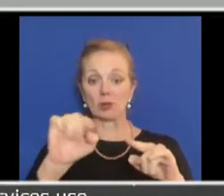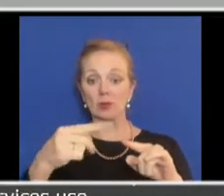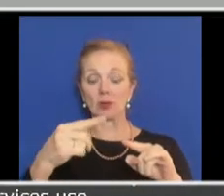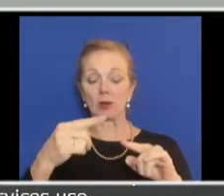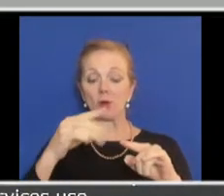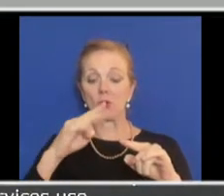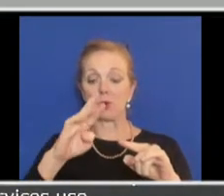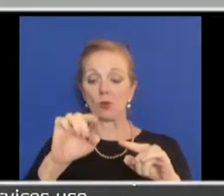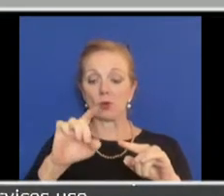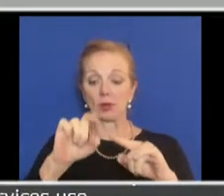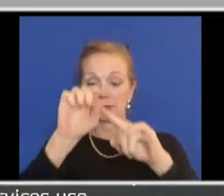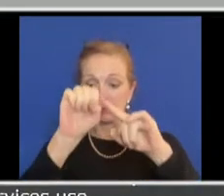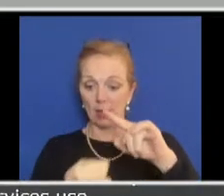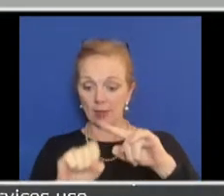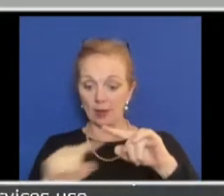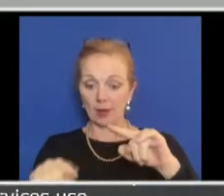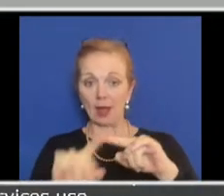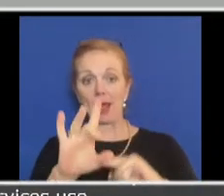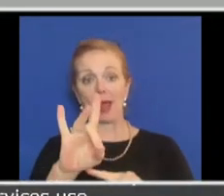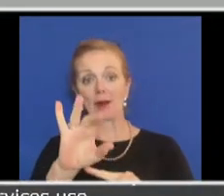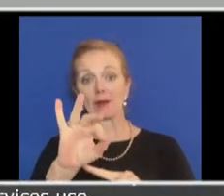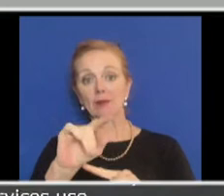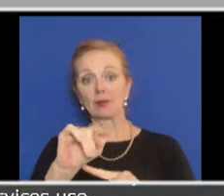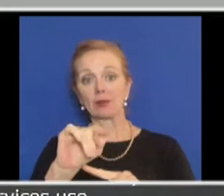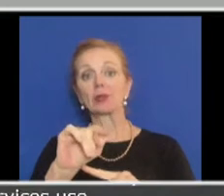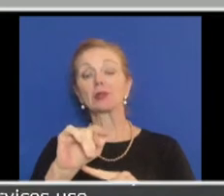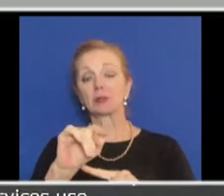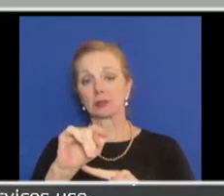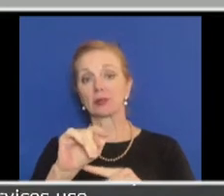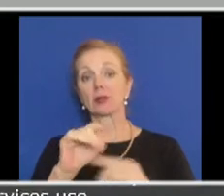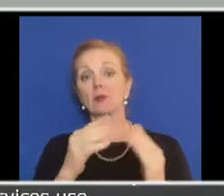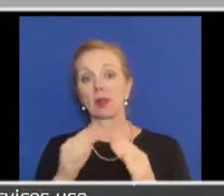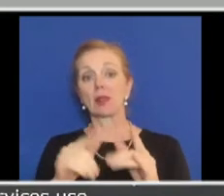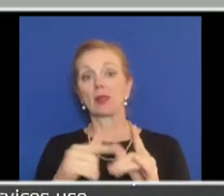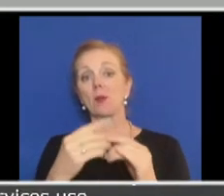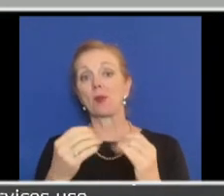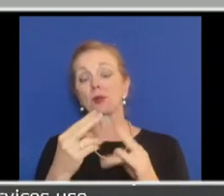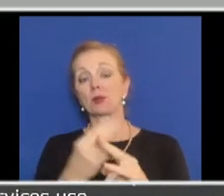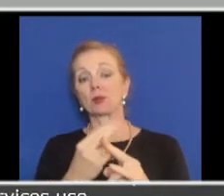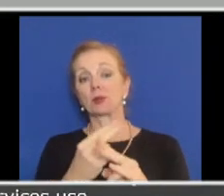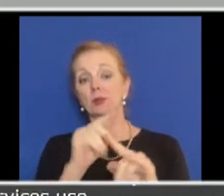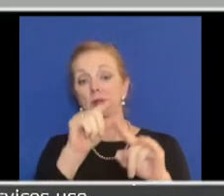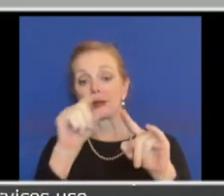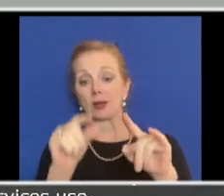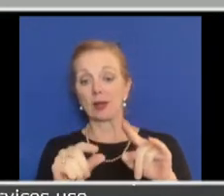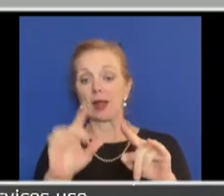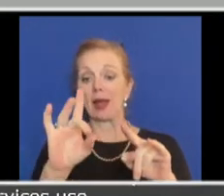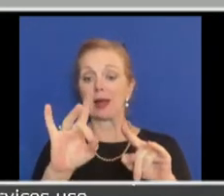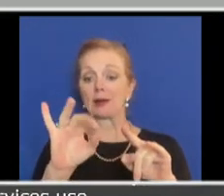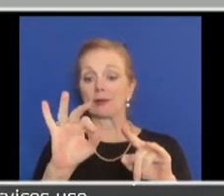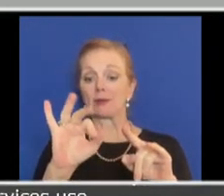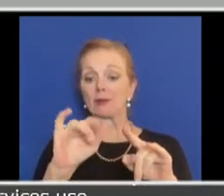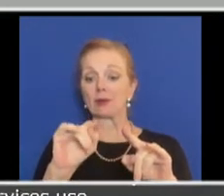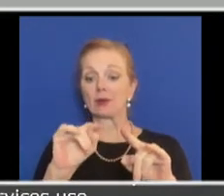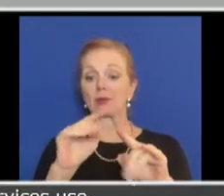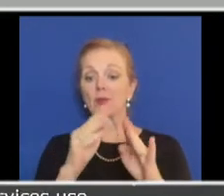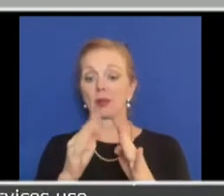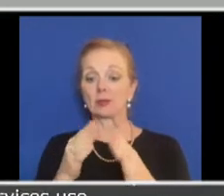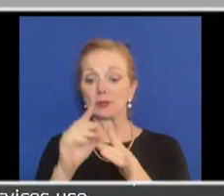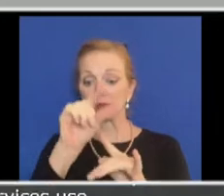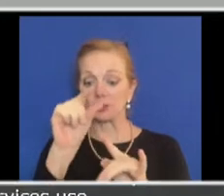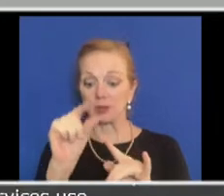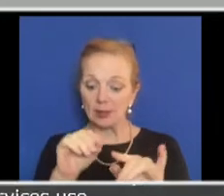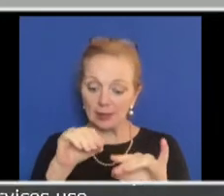boundary and eight foot planning strip and 12 foot multi-use path along Steel Creek and then an eight foot planting strip and eight foot sidewalk along all internal public